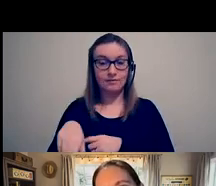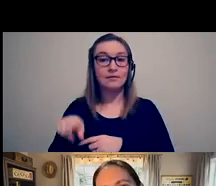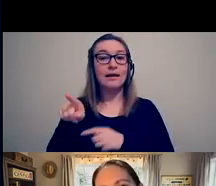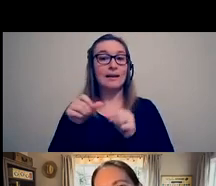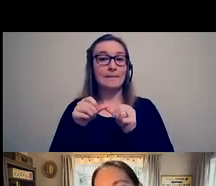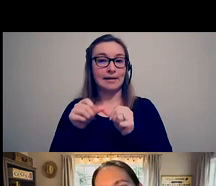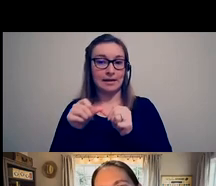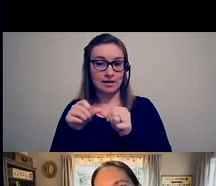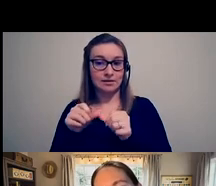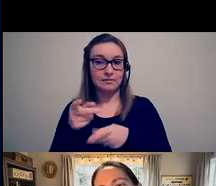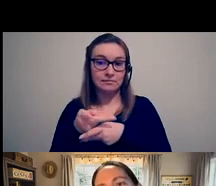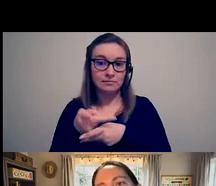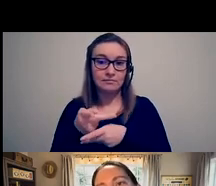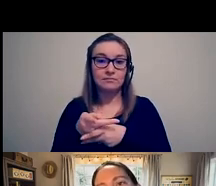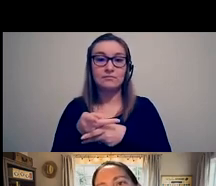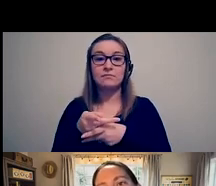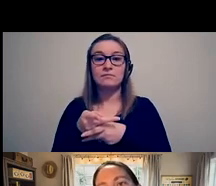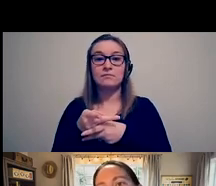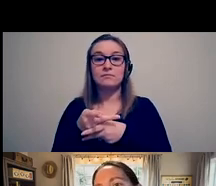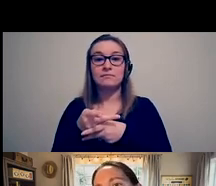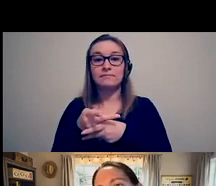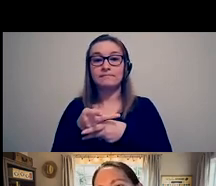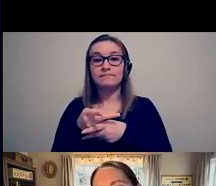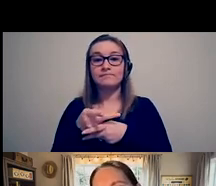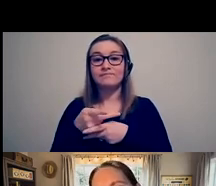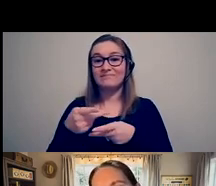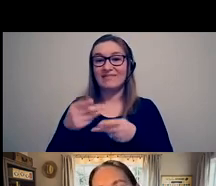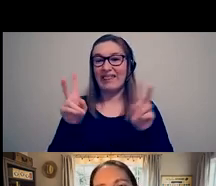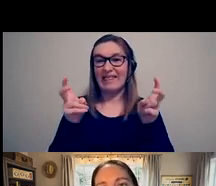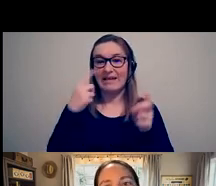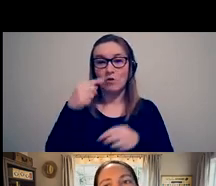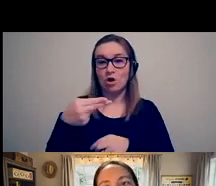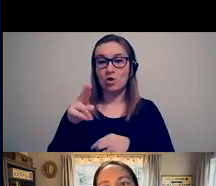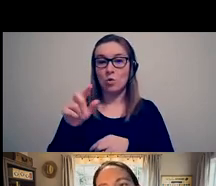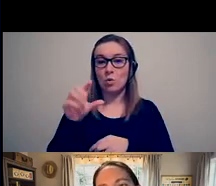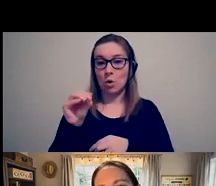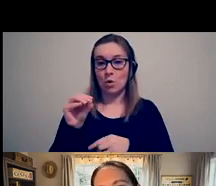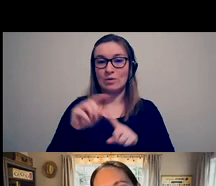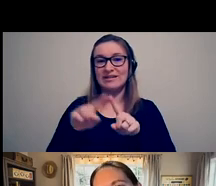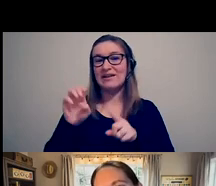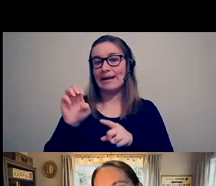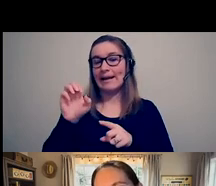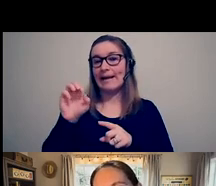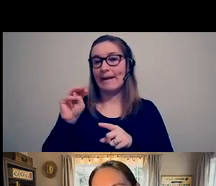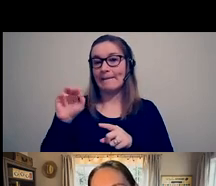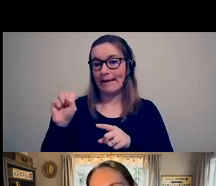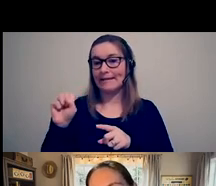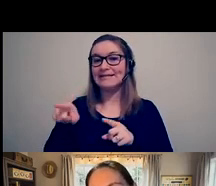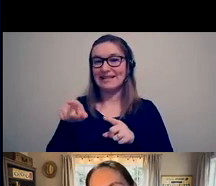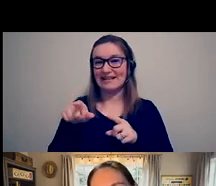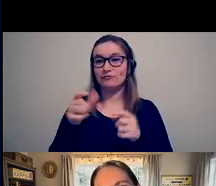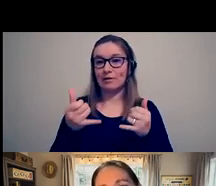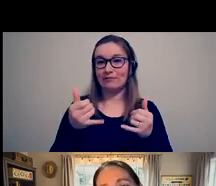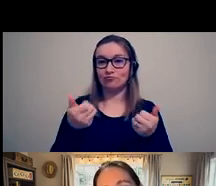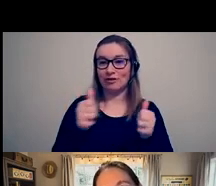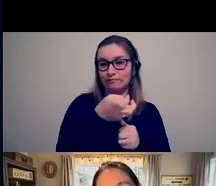a theme for Hugo, which is a different CMS, and he's in the process of moving that over to WordPress.